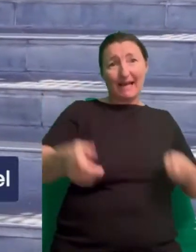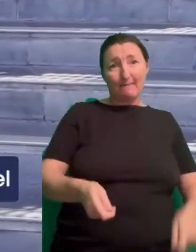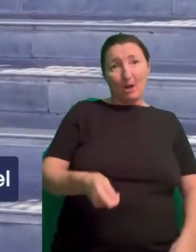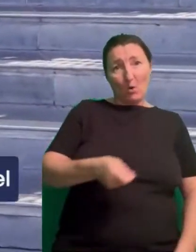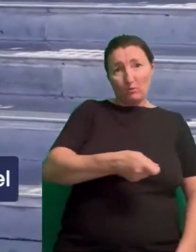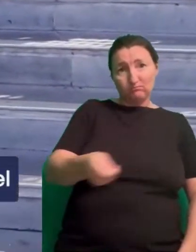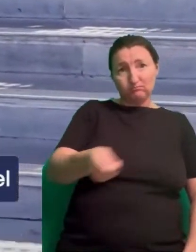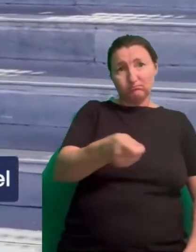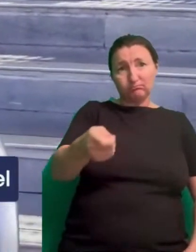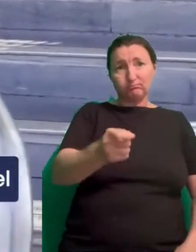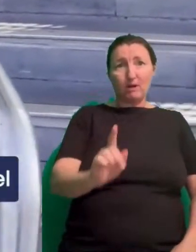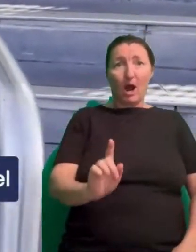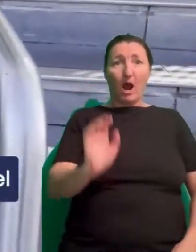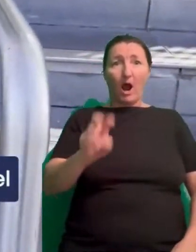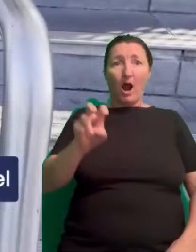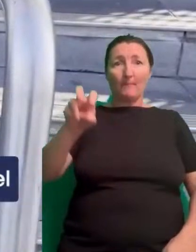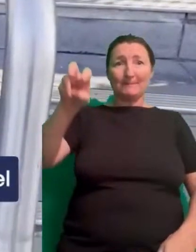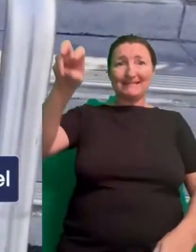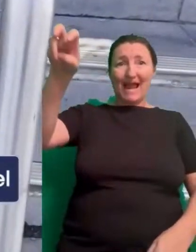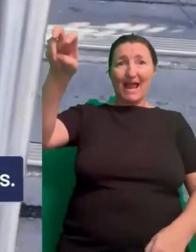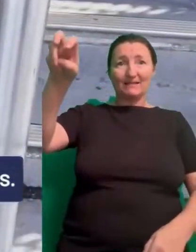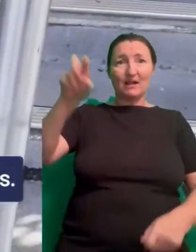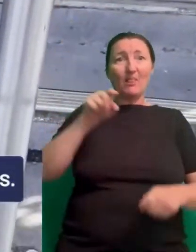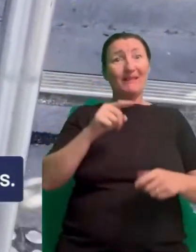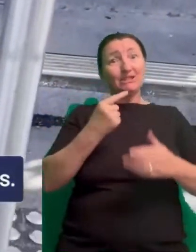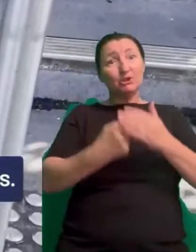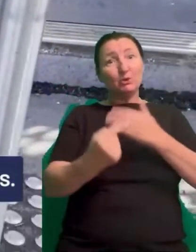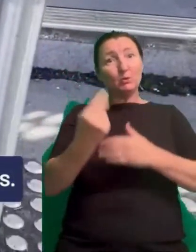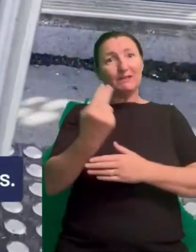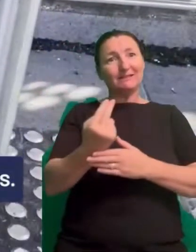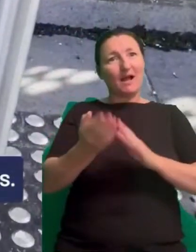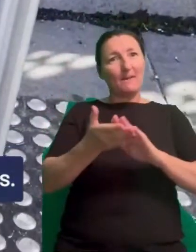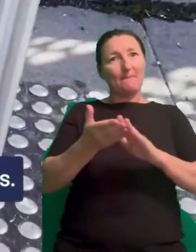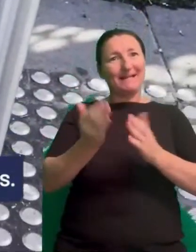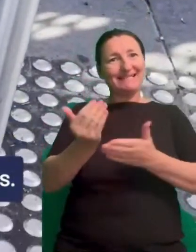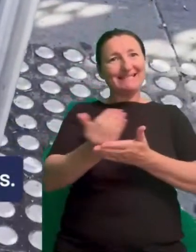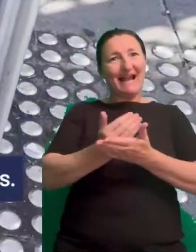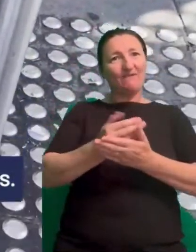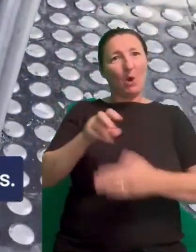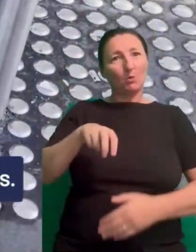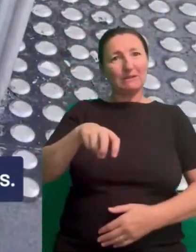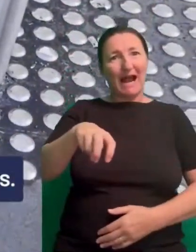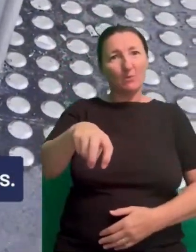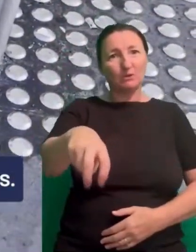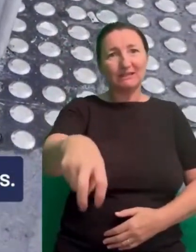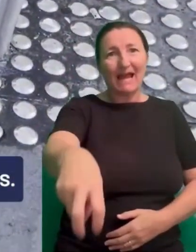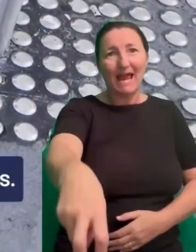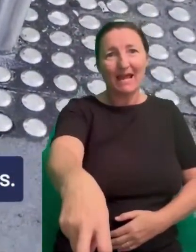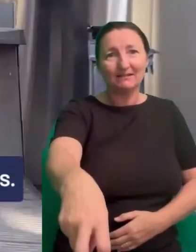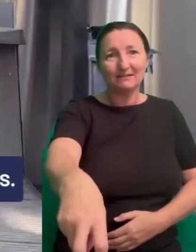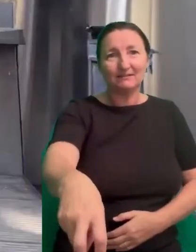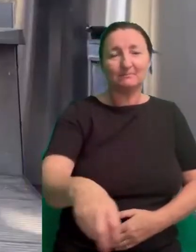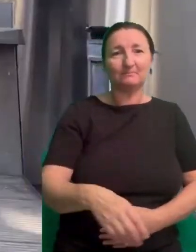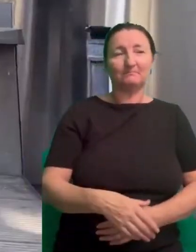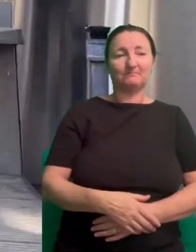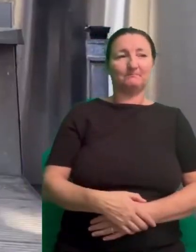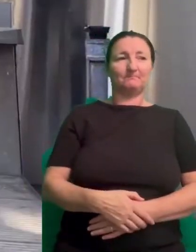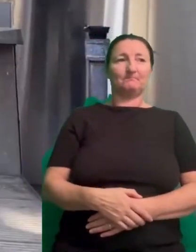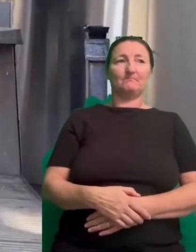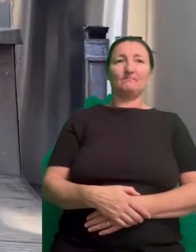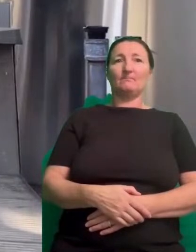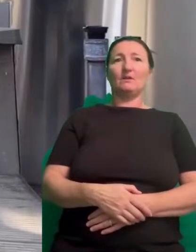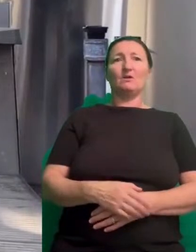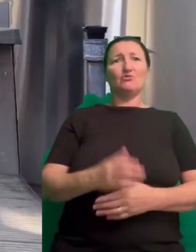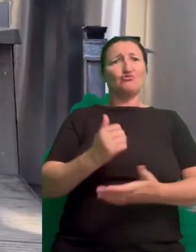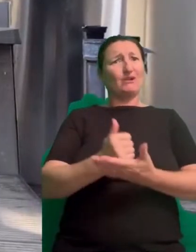upstairs, Sensible's unique design makes us feel much safer and more confident going downstairs.